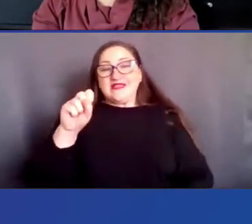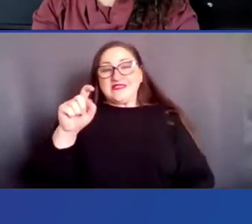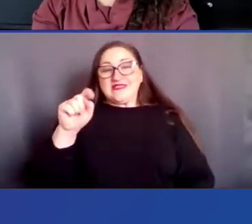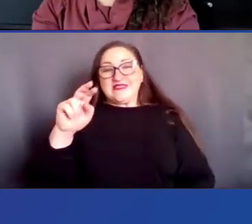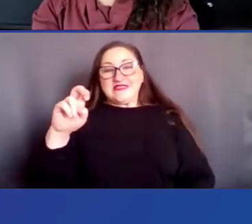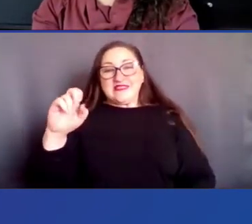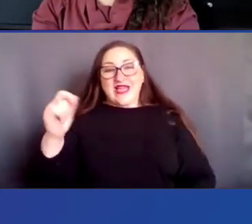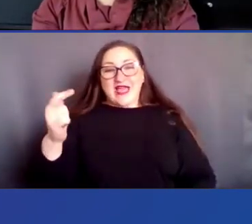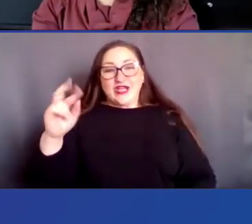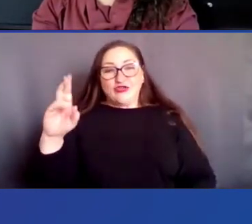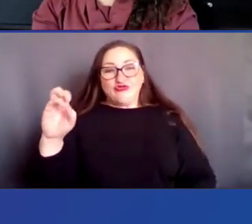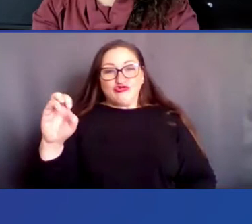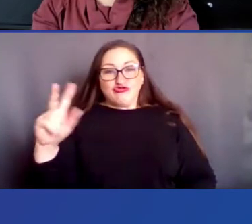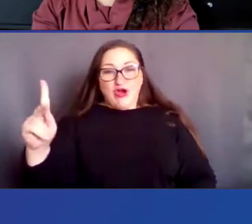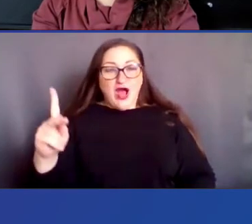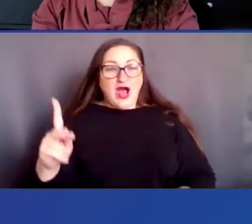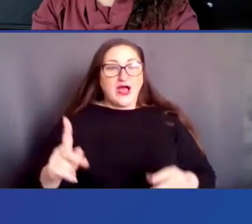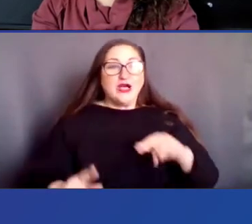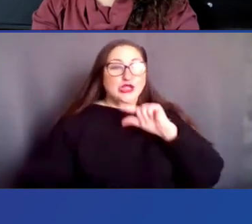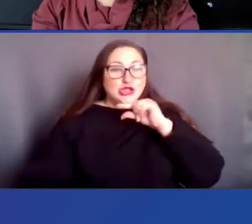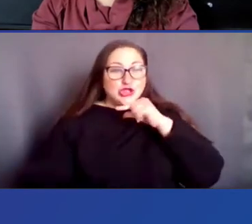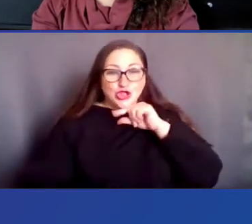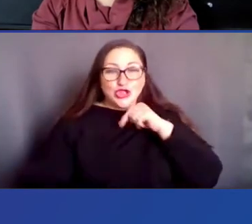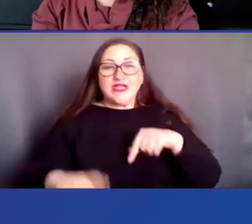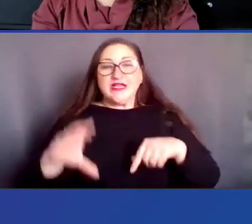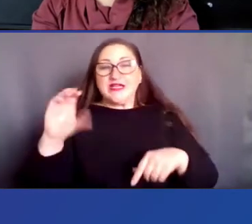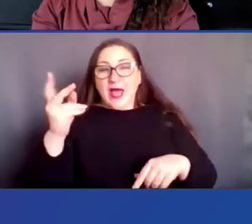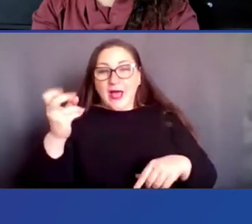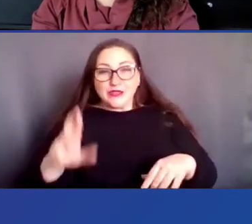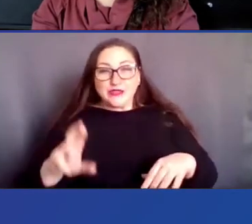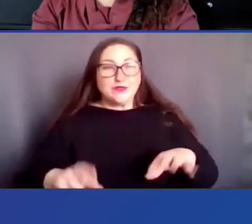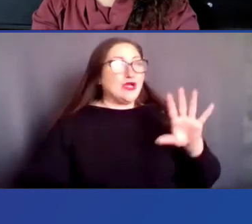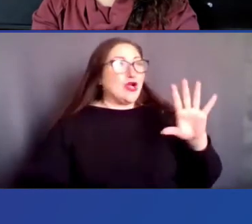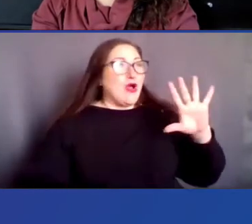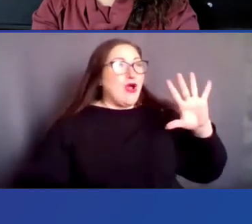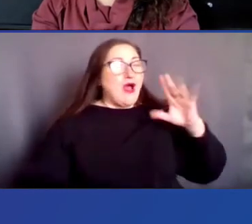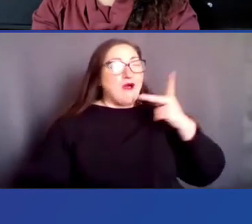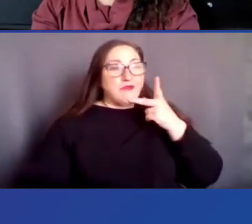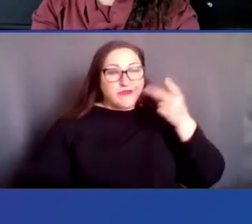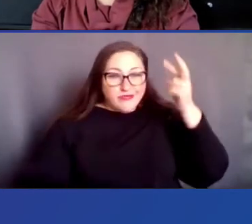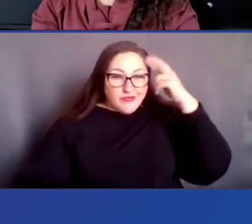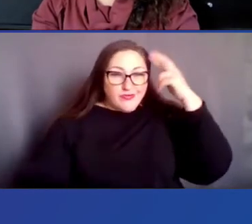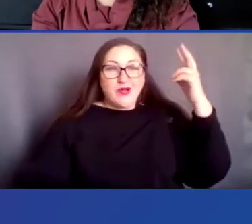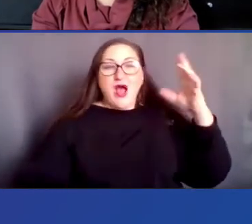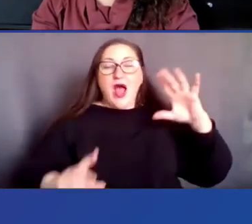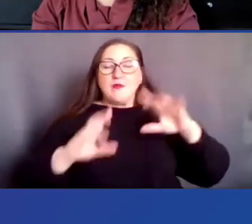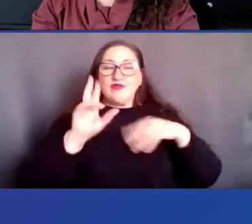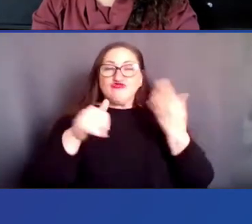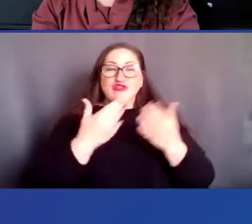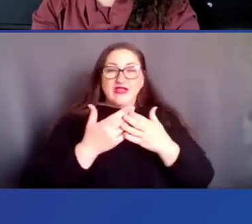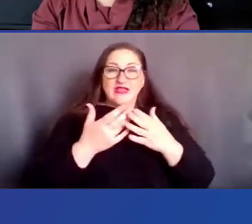Rico, Turkey, Kashmir, it literally around the Palestine, around the world.